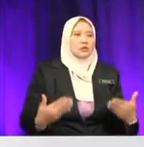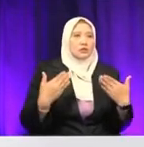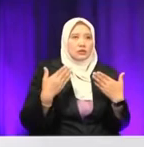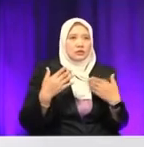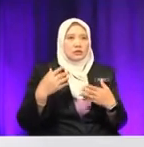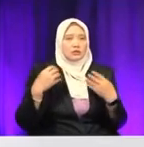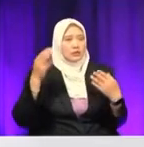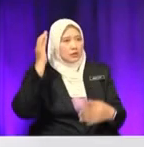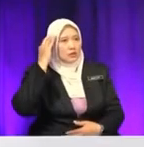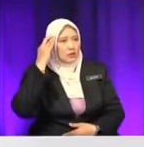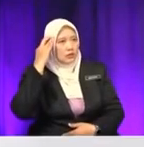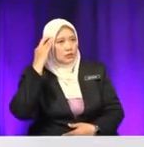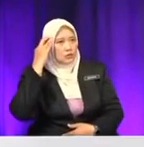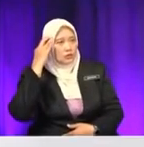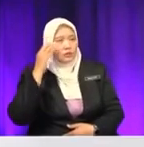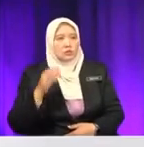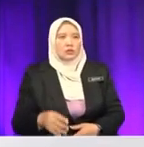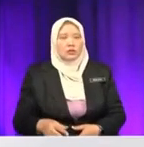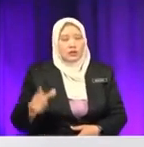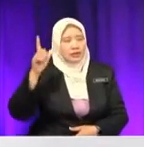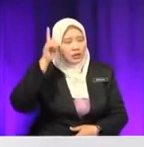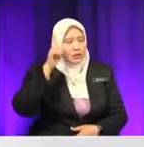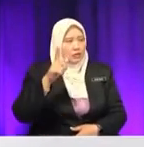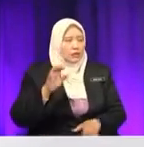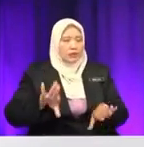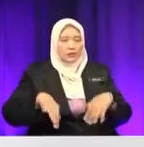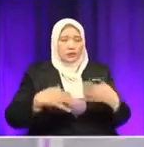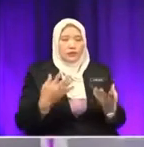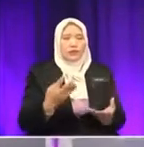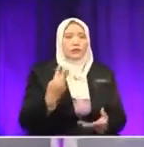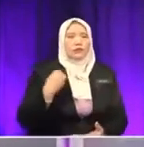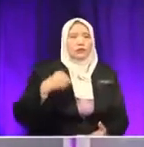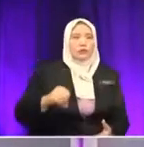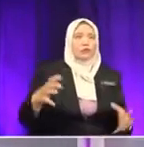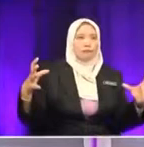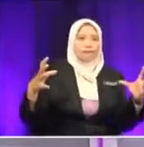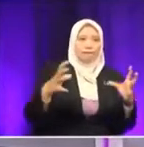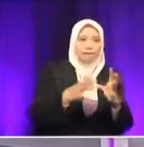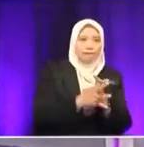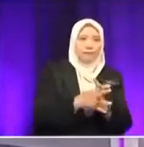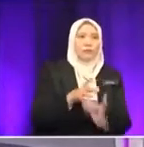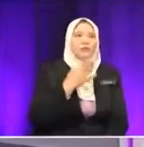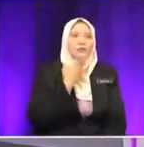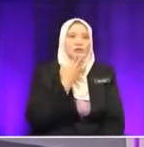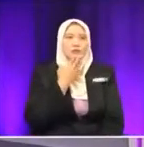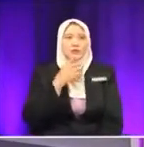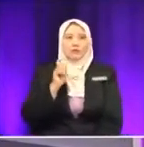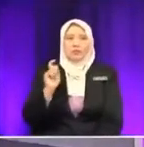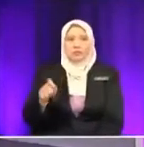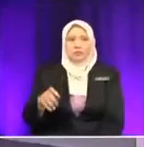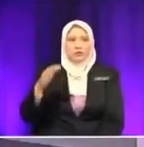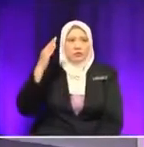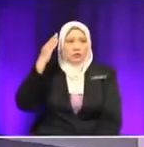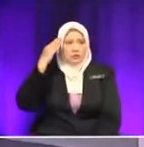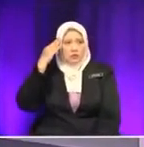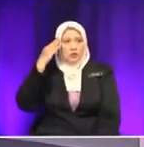see how they combine two colors and girls and boys. Please take note on this. This